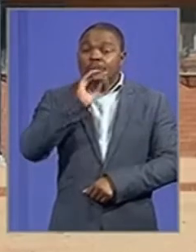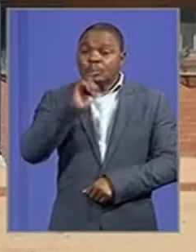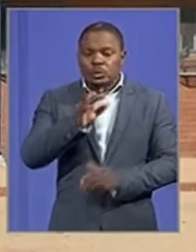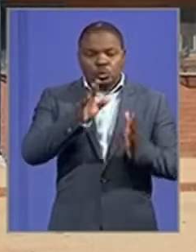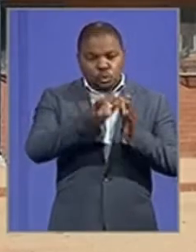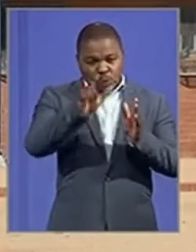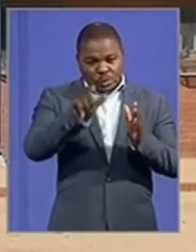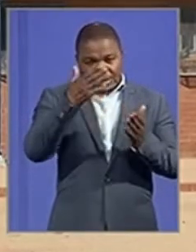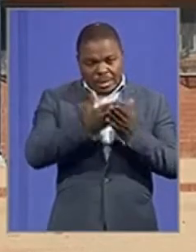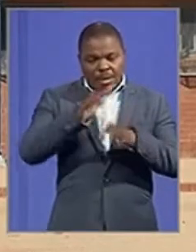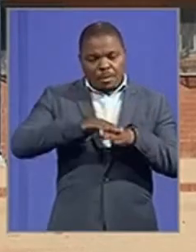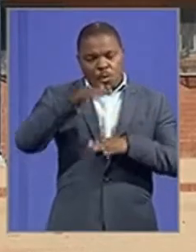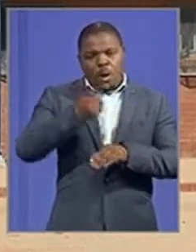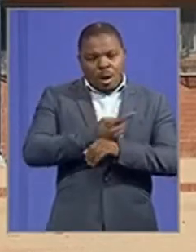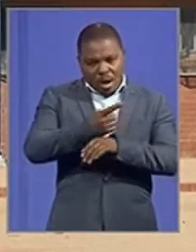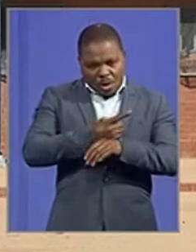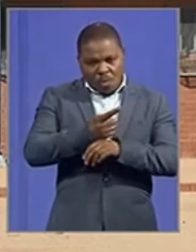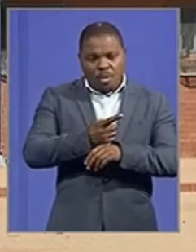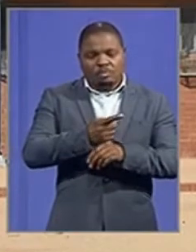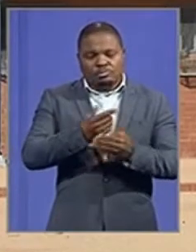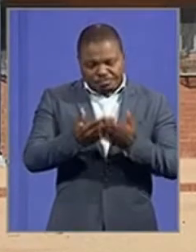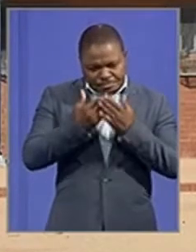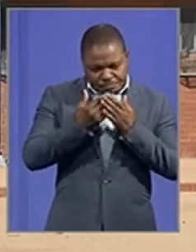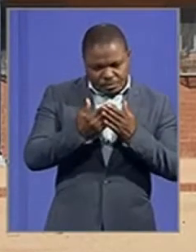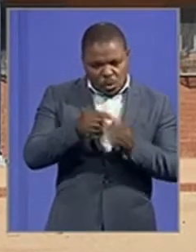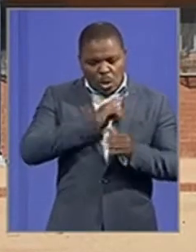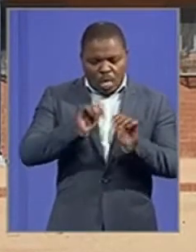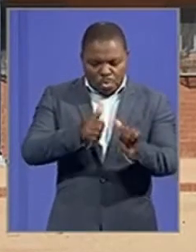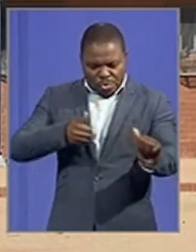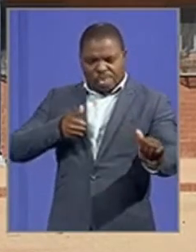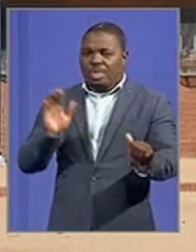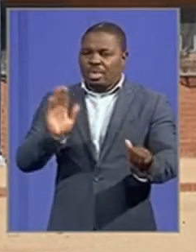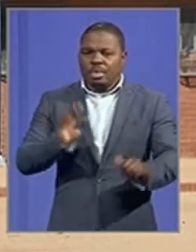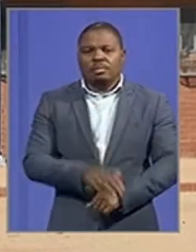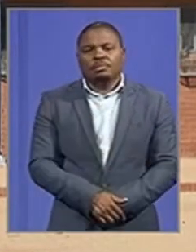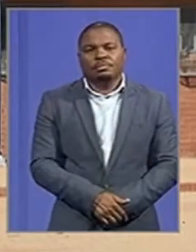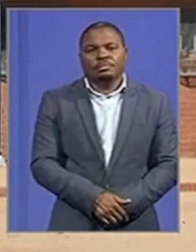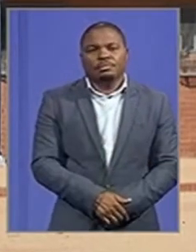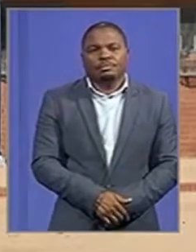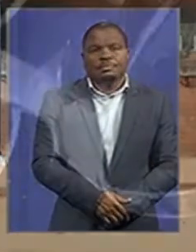baithuti ba tlile go okeletswa diura lebaka e le go efoga go salela morago ka dithuto.